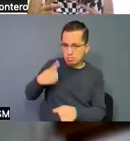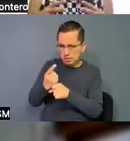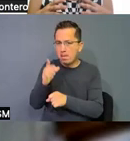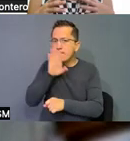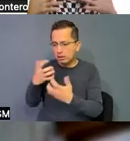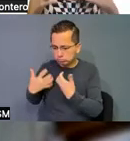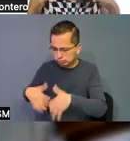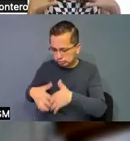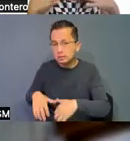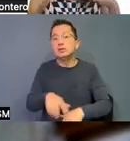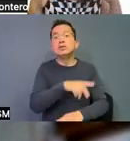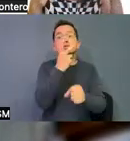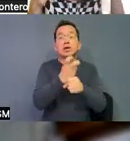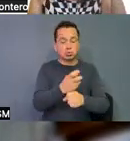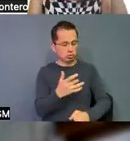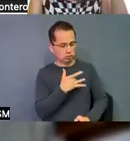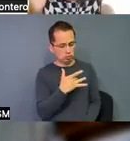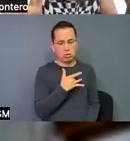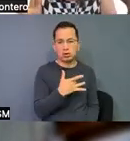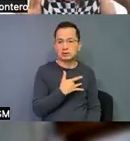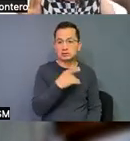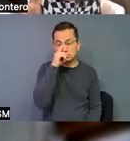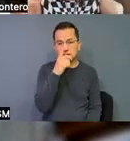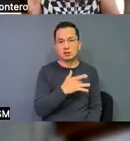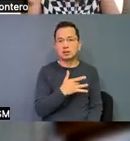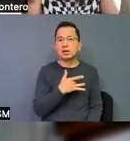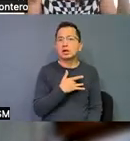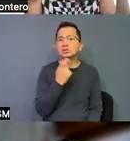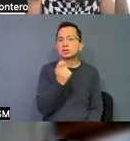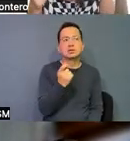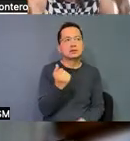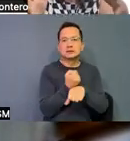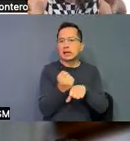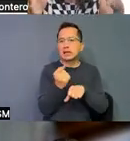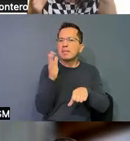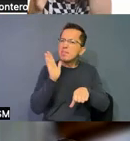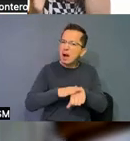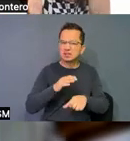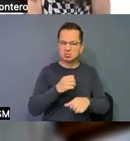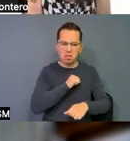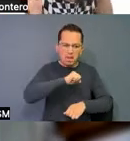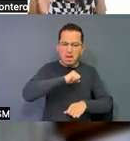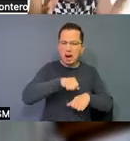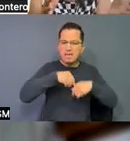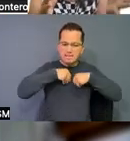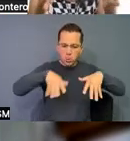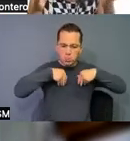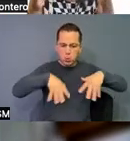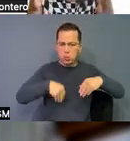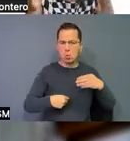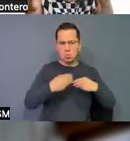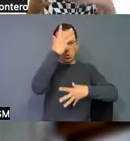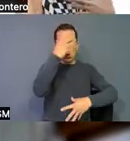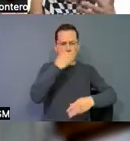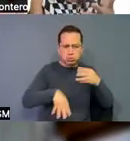that it needs to produce or send blood out more quickly because you need to be ready to respond to an emergency, to fight or